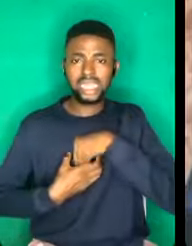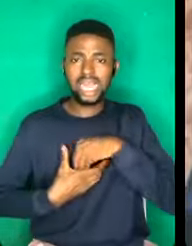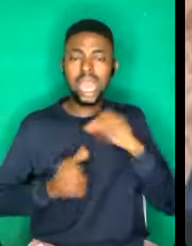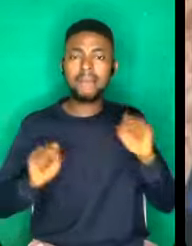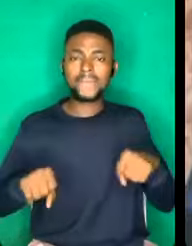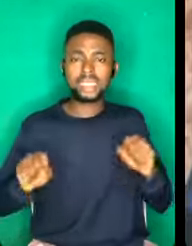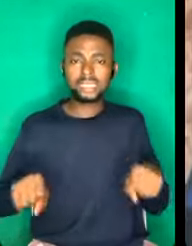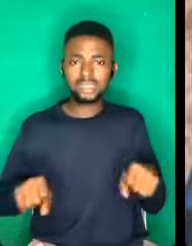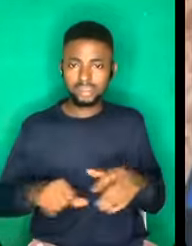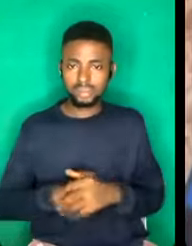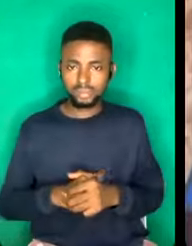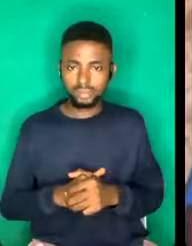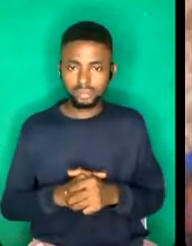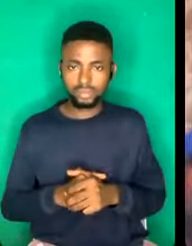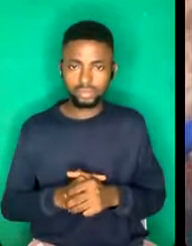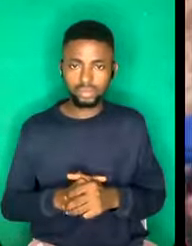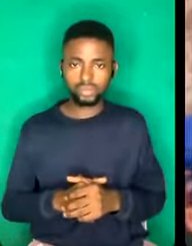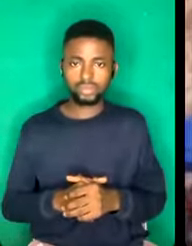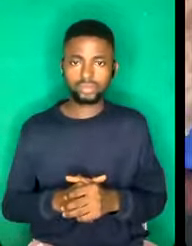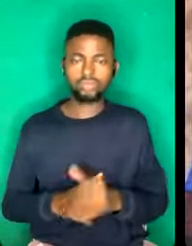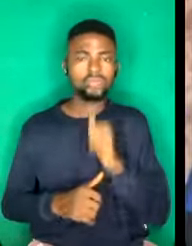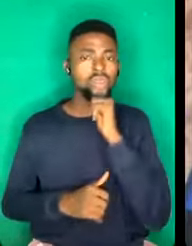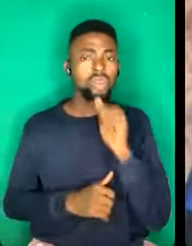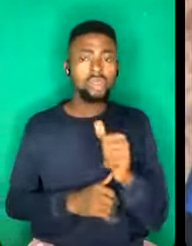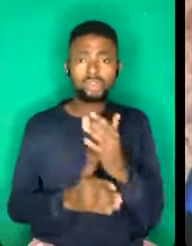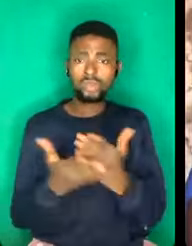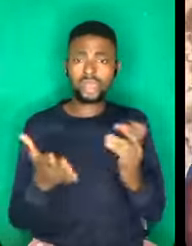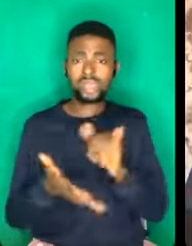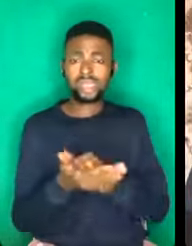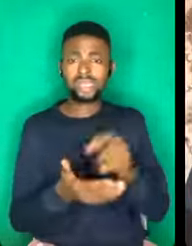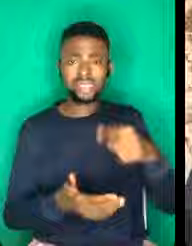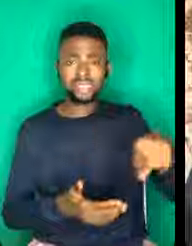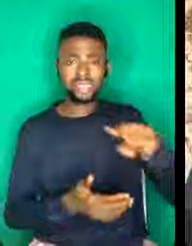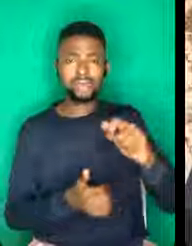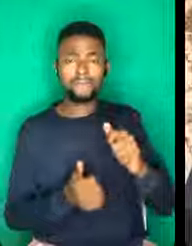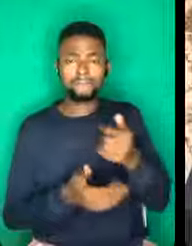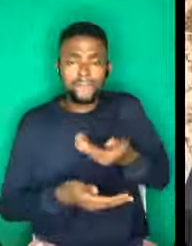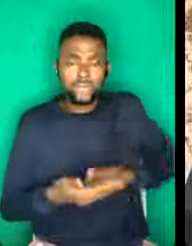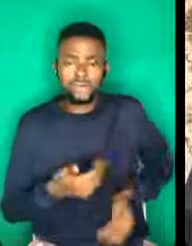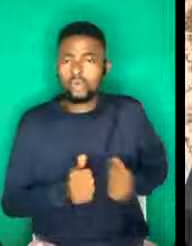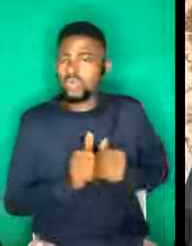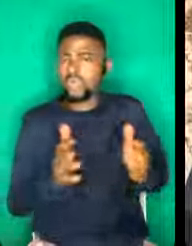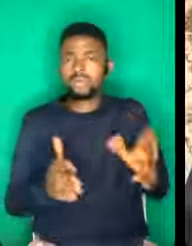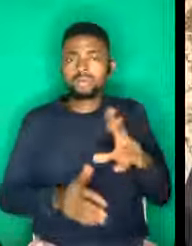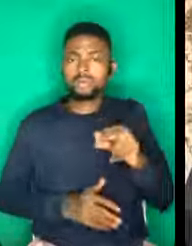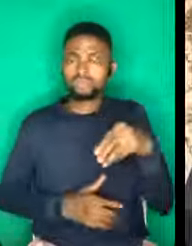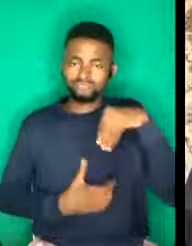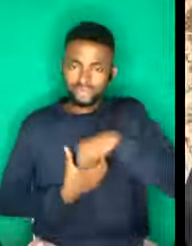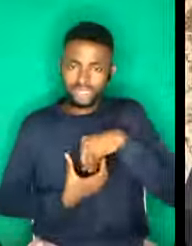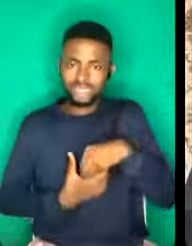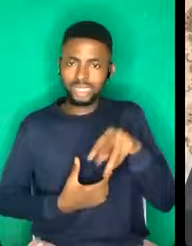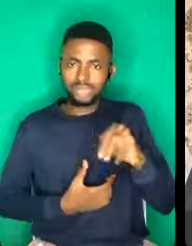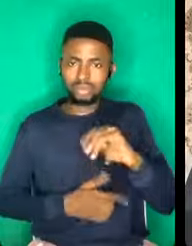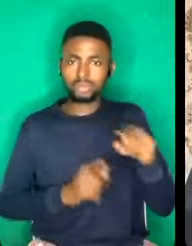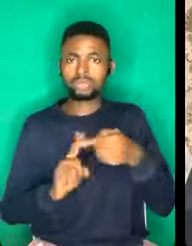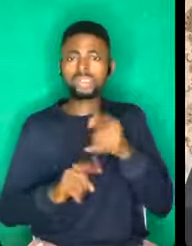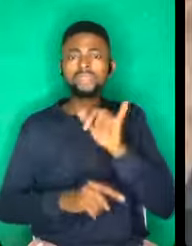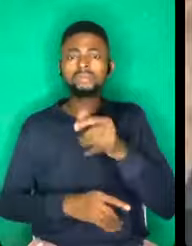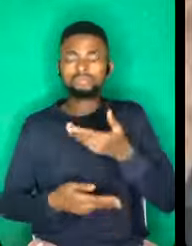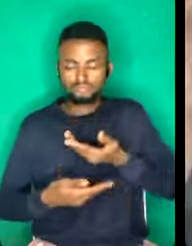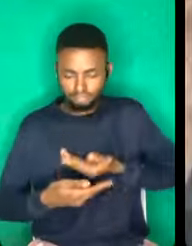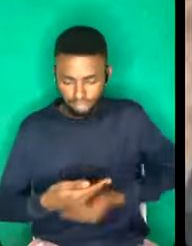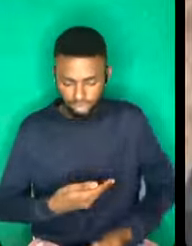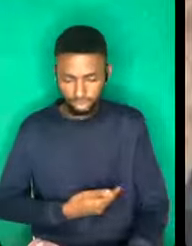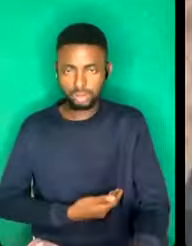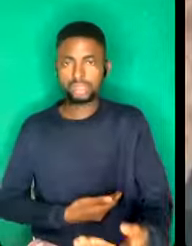that they are born without. It's with them. It's an innate ability. It's something that they, when they are given birth to, they already